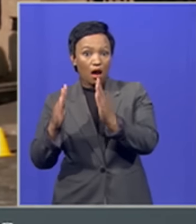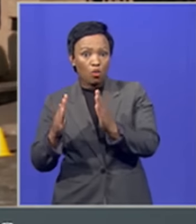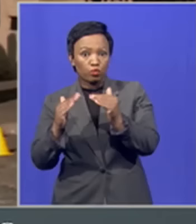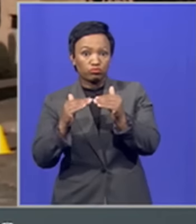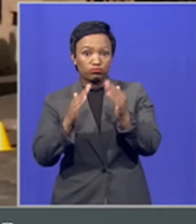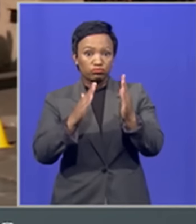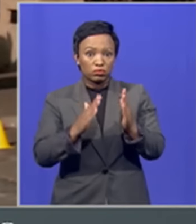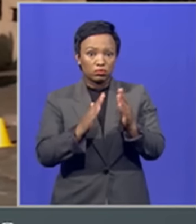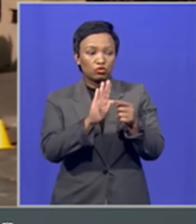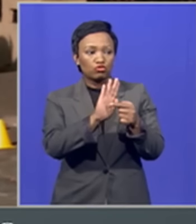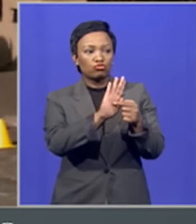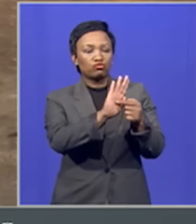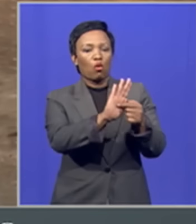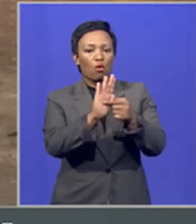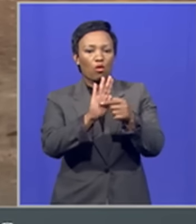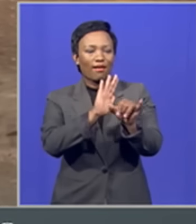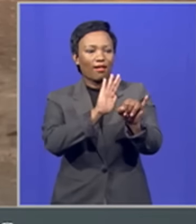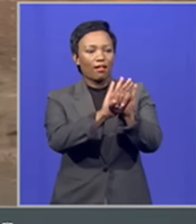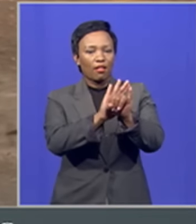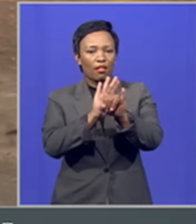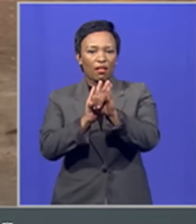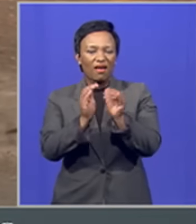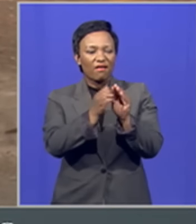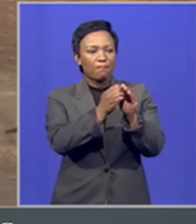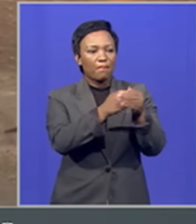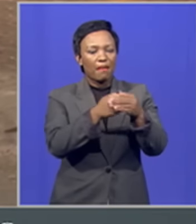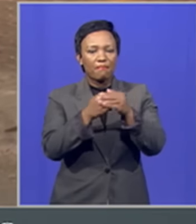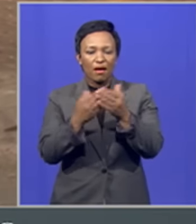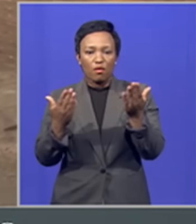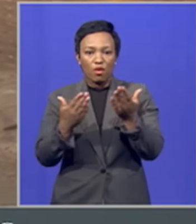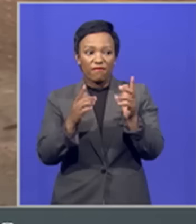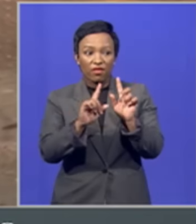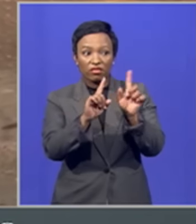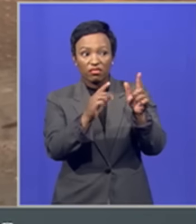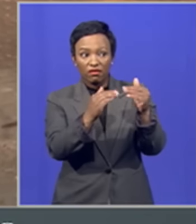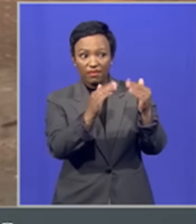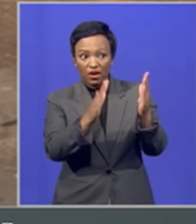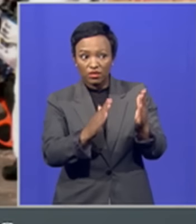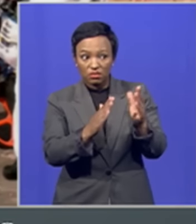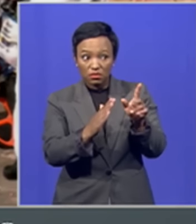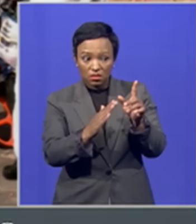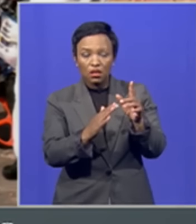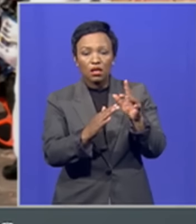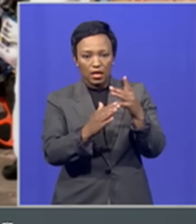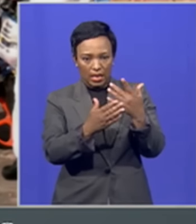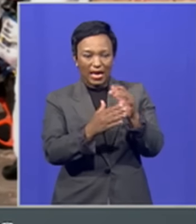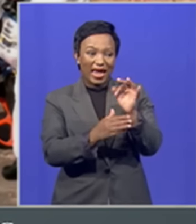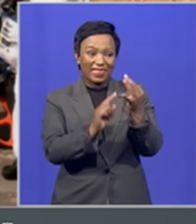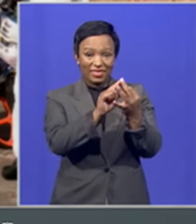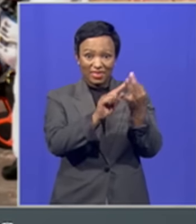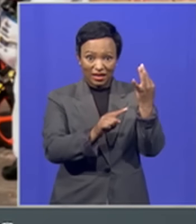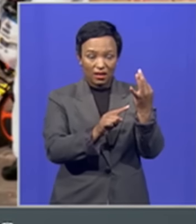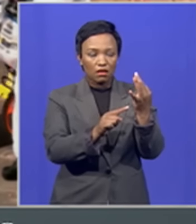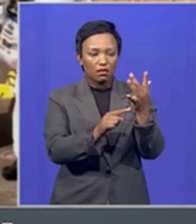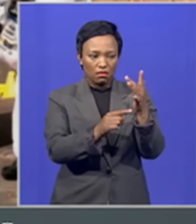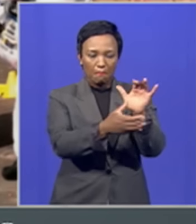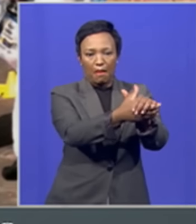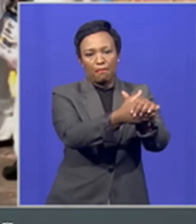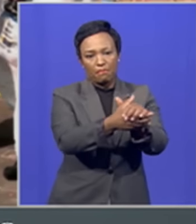to be pointed out where they are hiding. And if they go to those houses, I believe they will find the other 3 there.